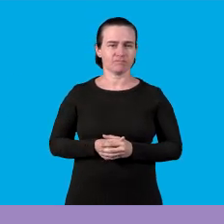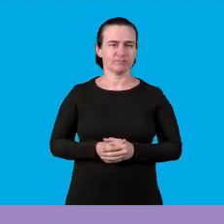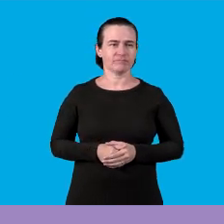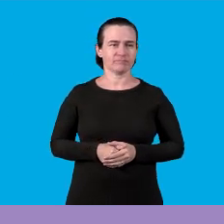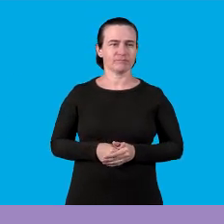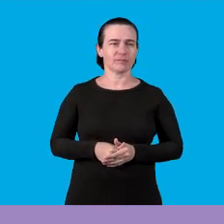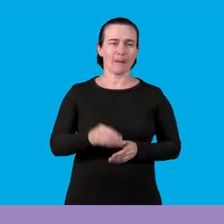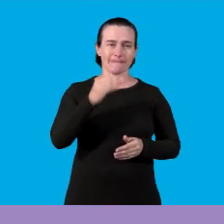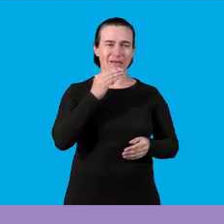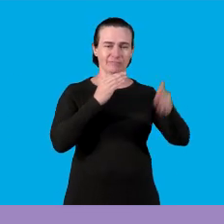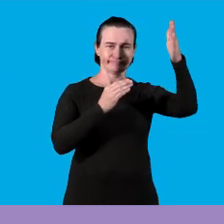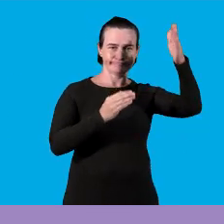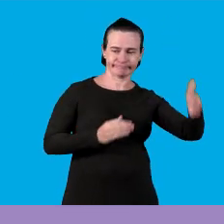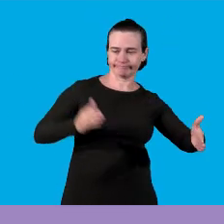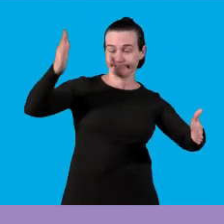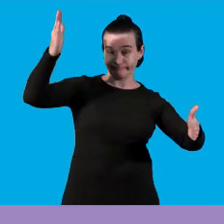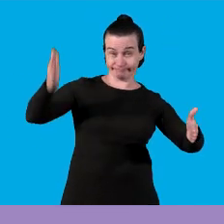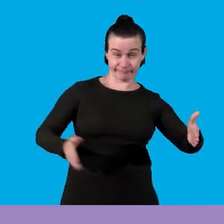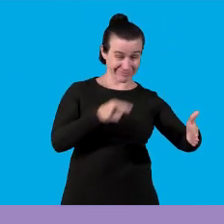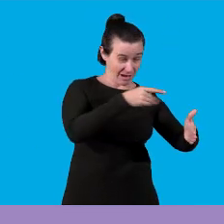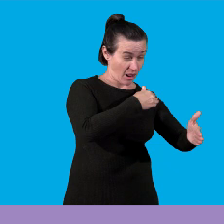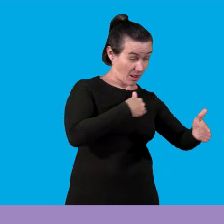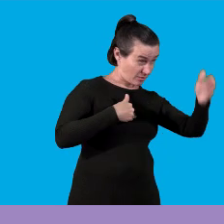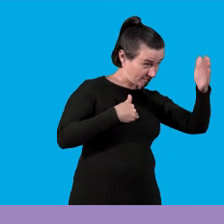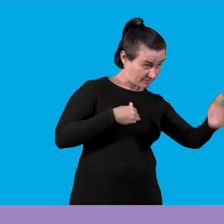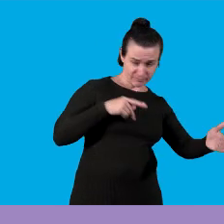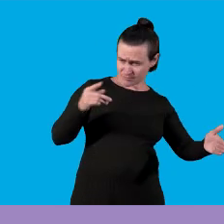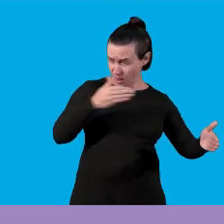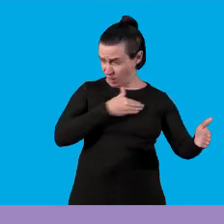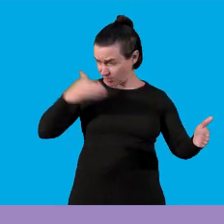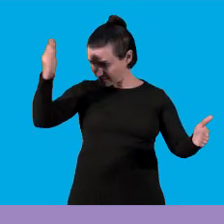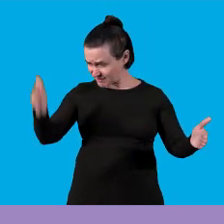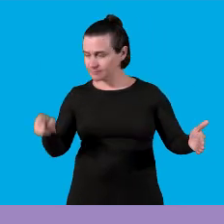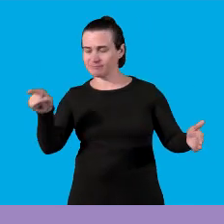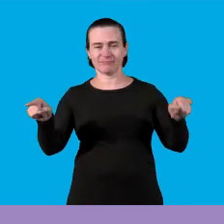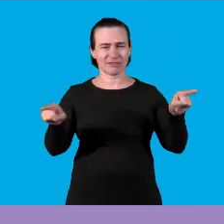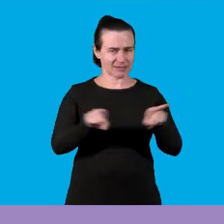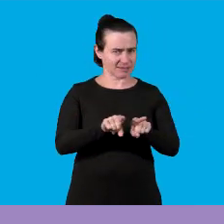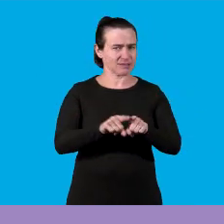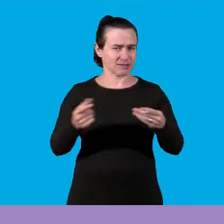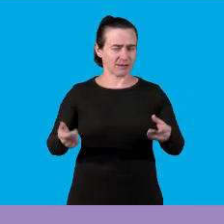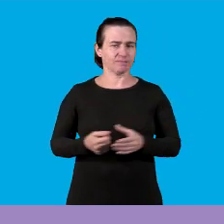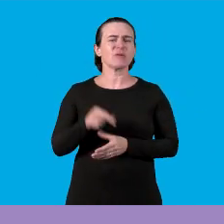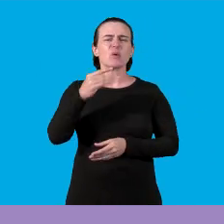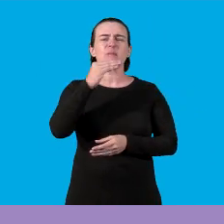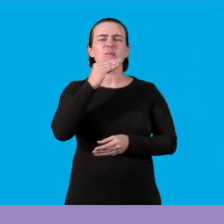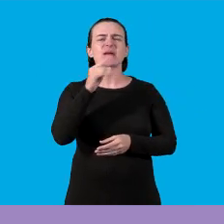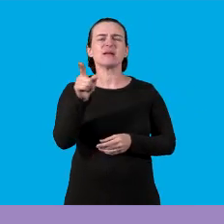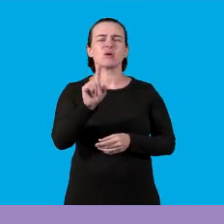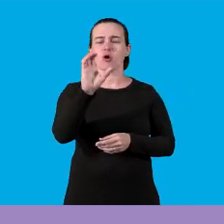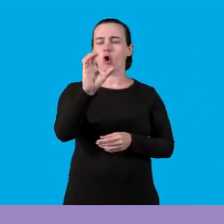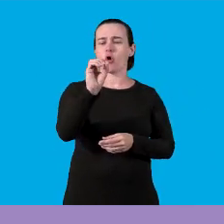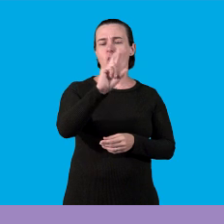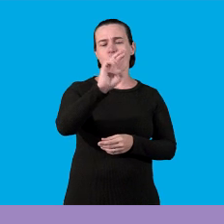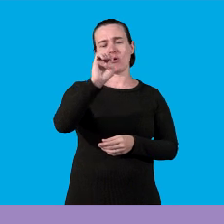to the longest side, leaving out the last side to also be equal to the last side in the other triangle. So that's what we mean when we speak